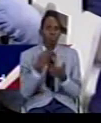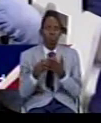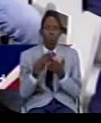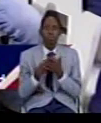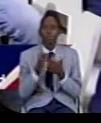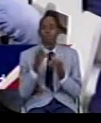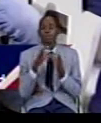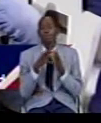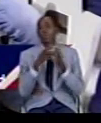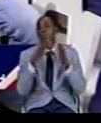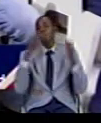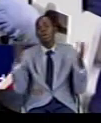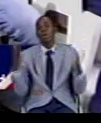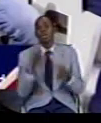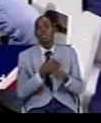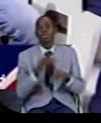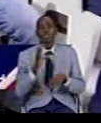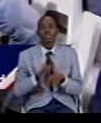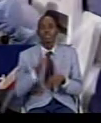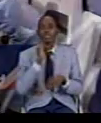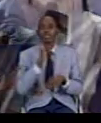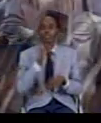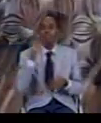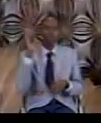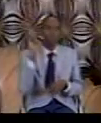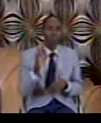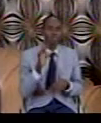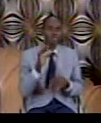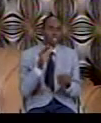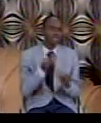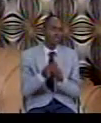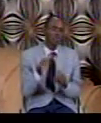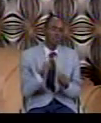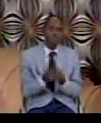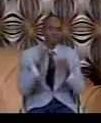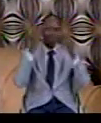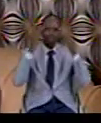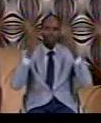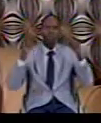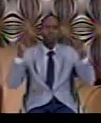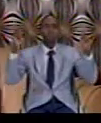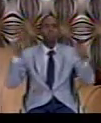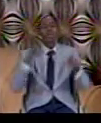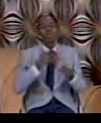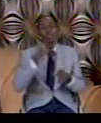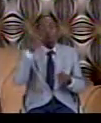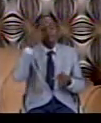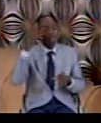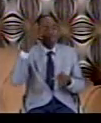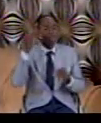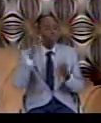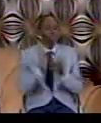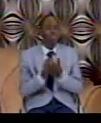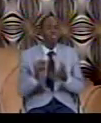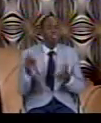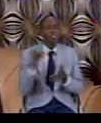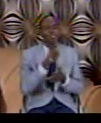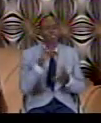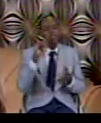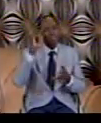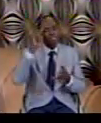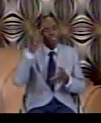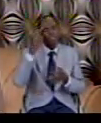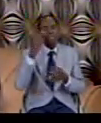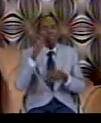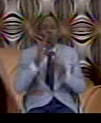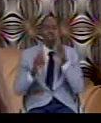and the church is not preaching enough about prosperity. And because of that, they're thinking they only talk about